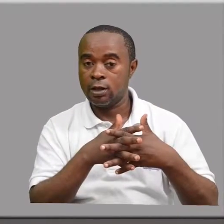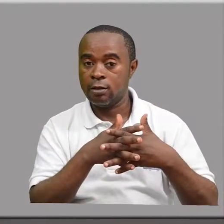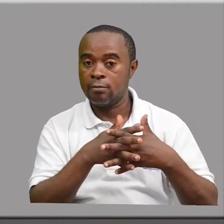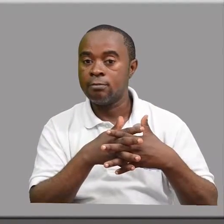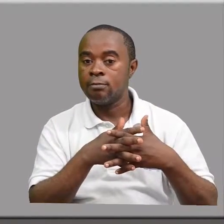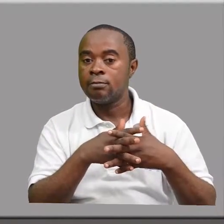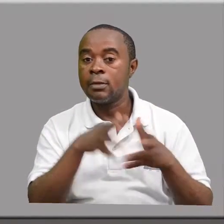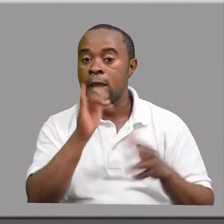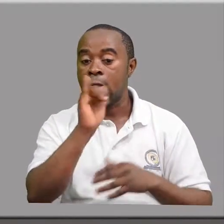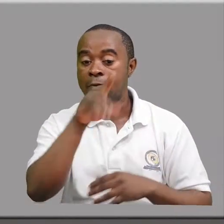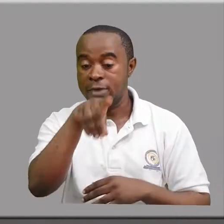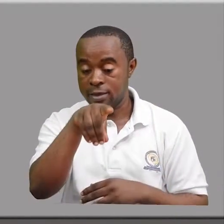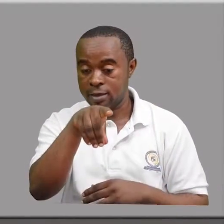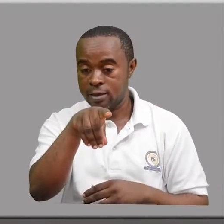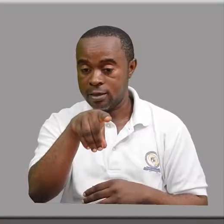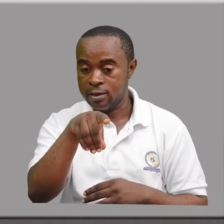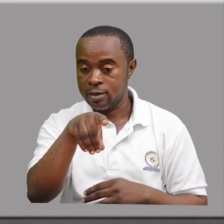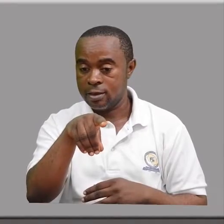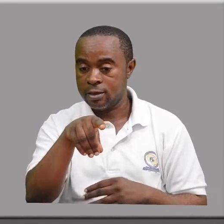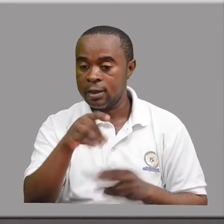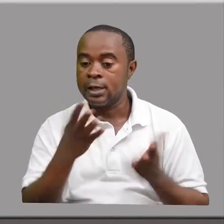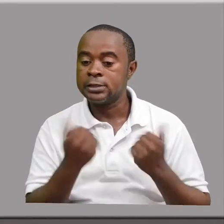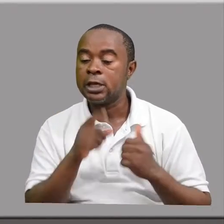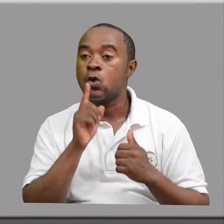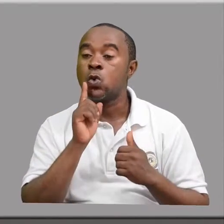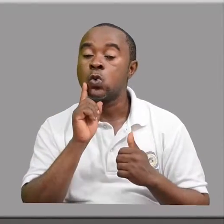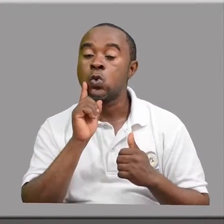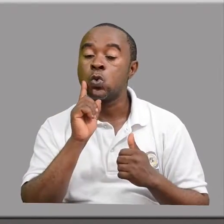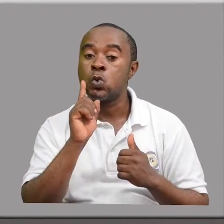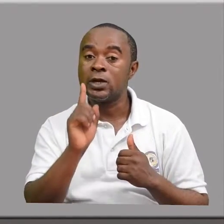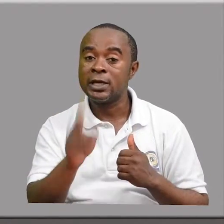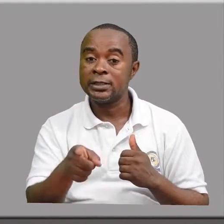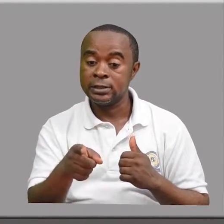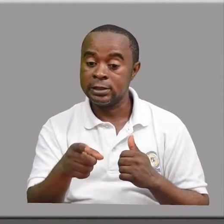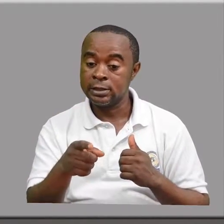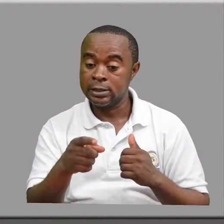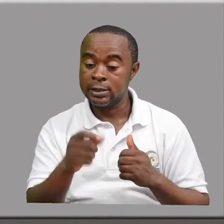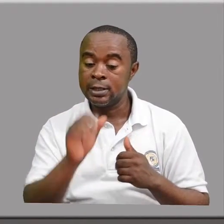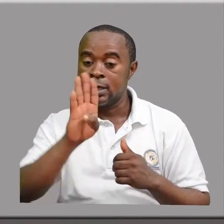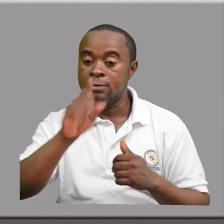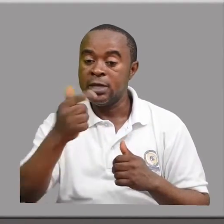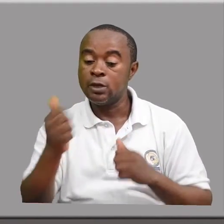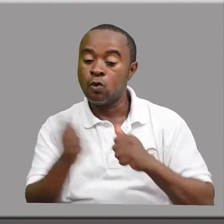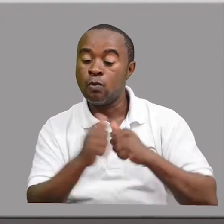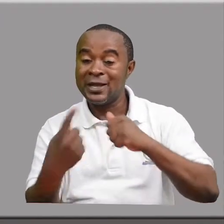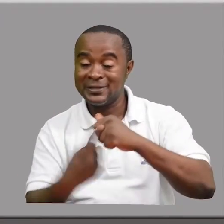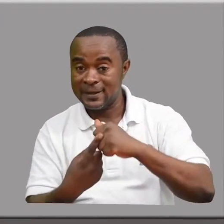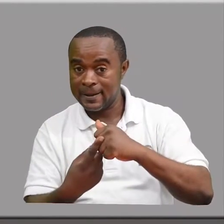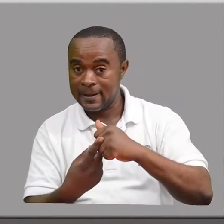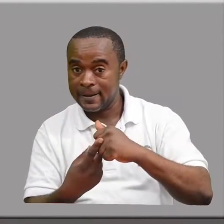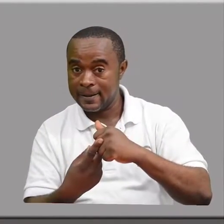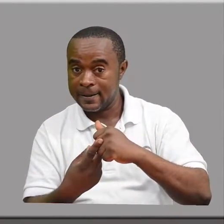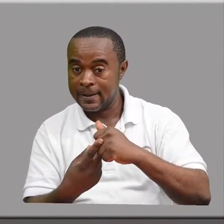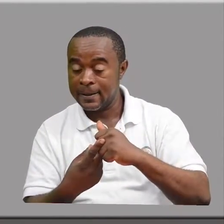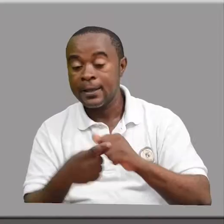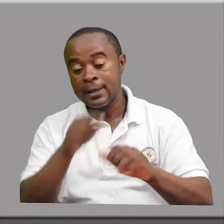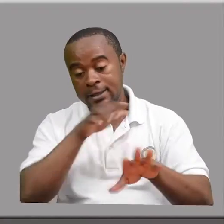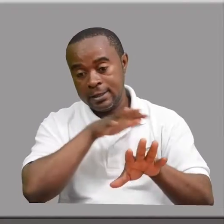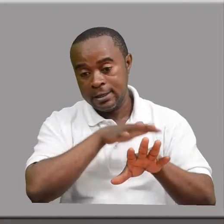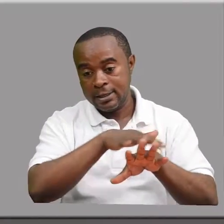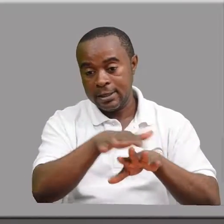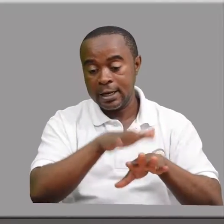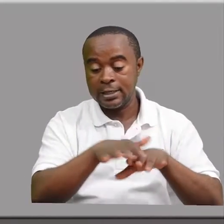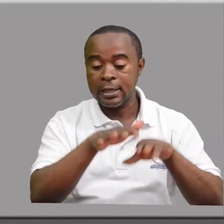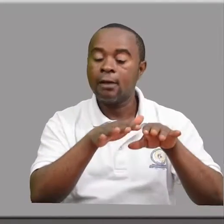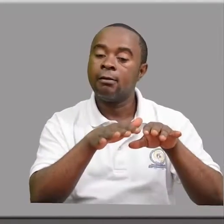define host. So we have 16 bits for defining the network ID, and the 16 bits used to define